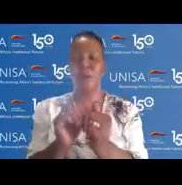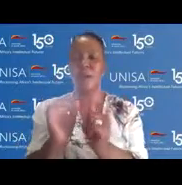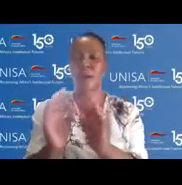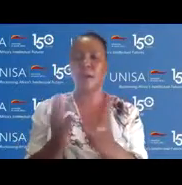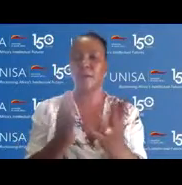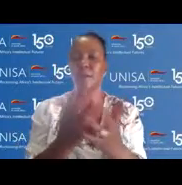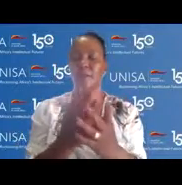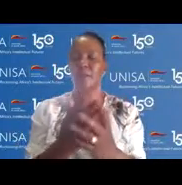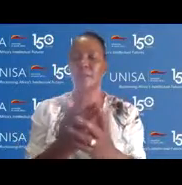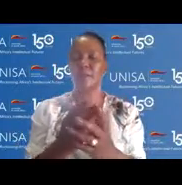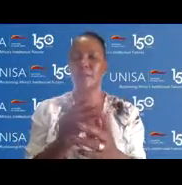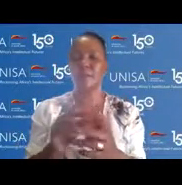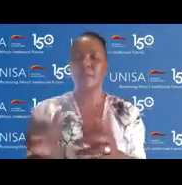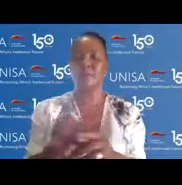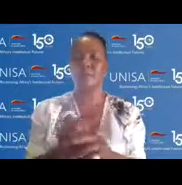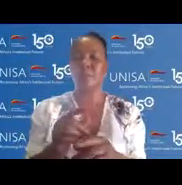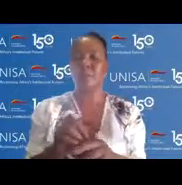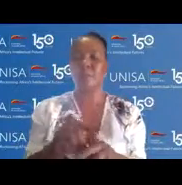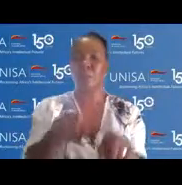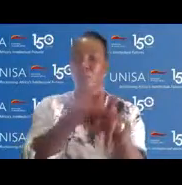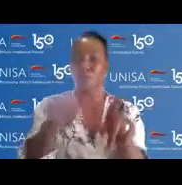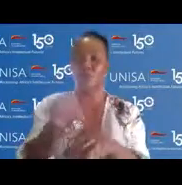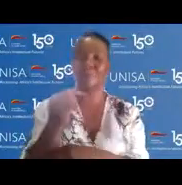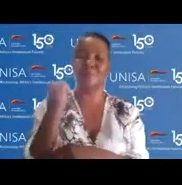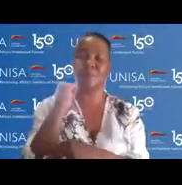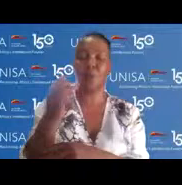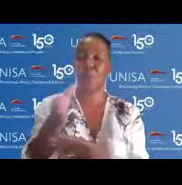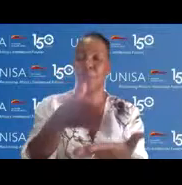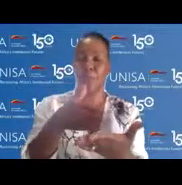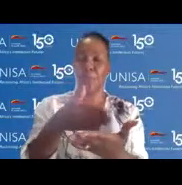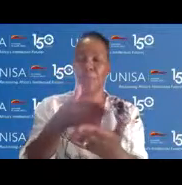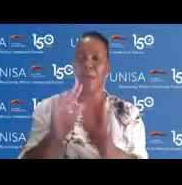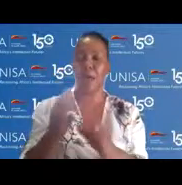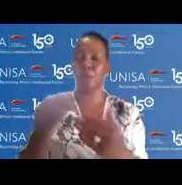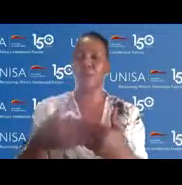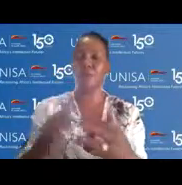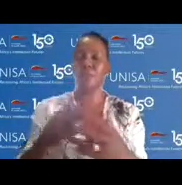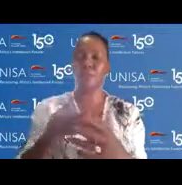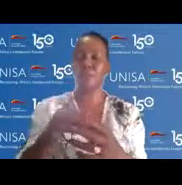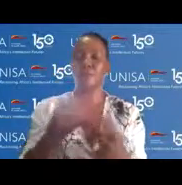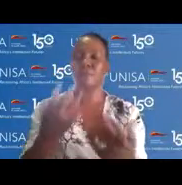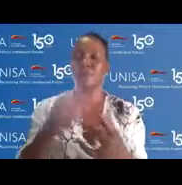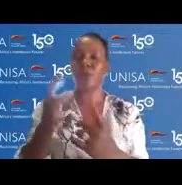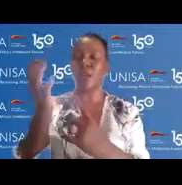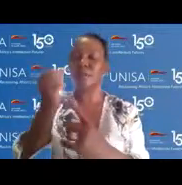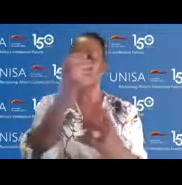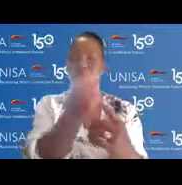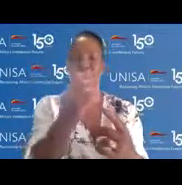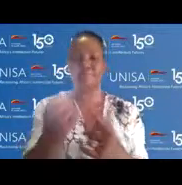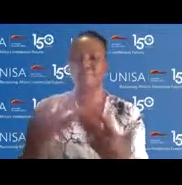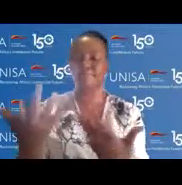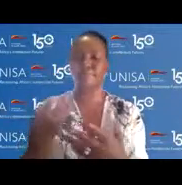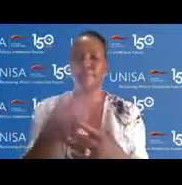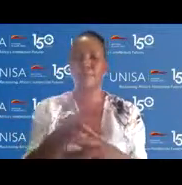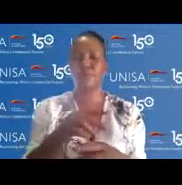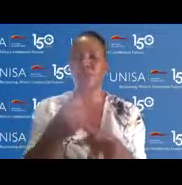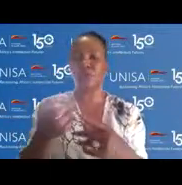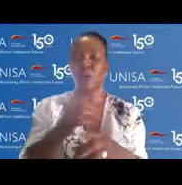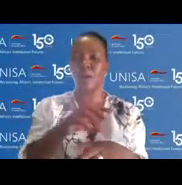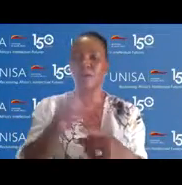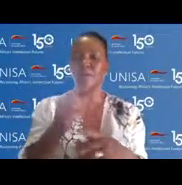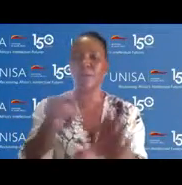did not join yesterday, how to get started, how to catch up so that you can also participate in the activities as we go